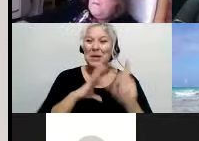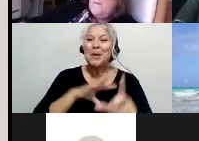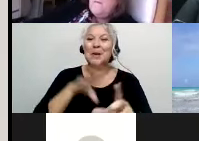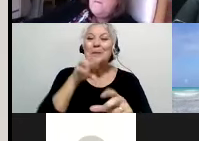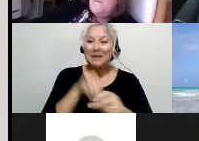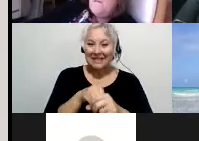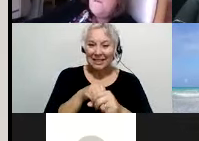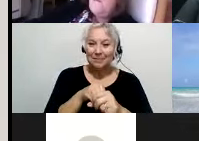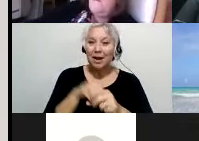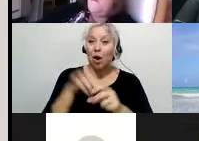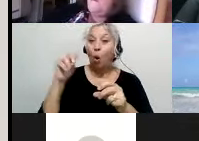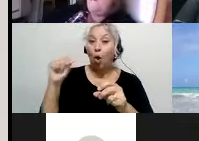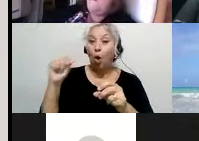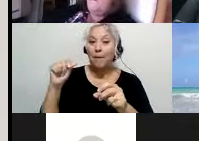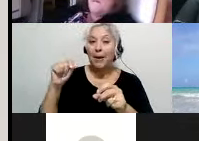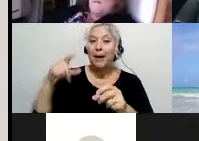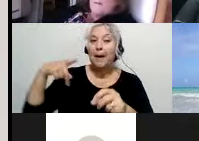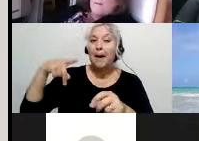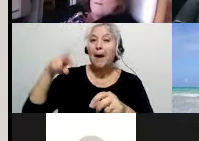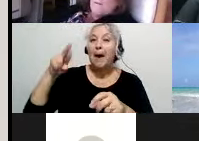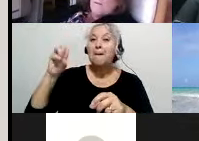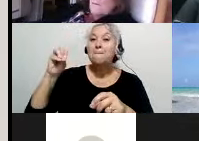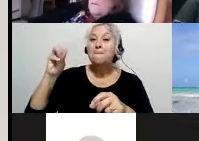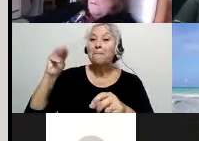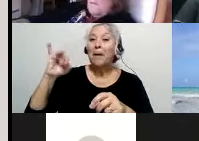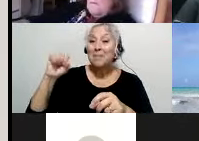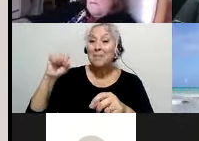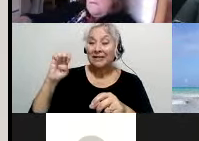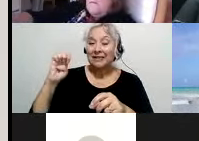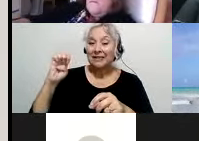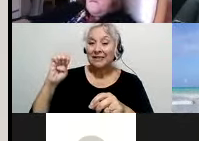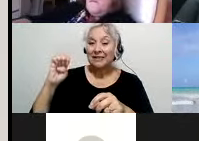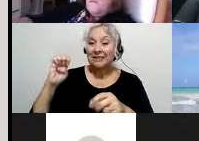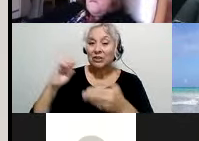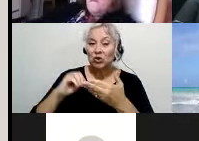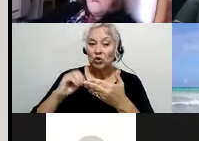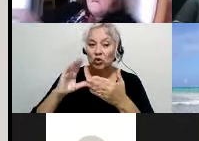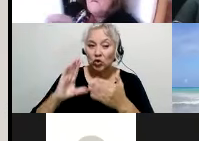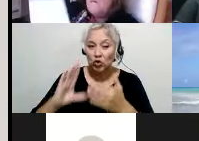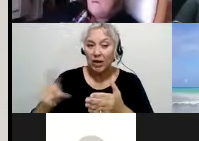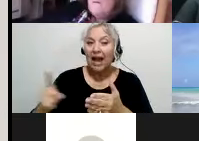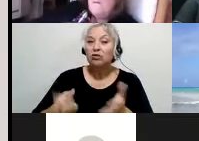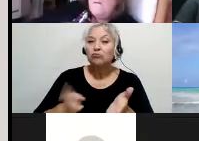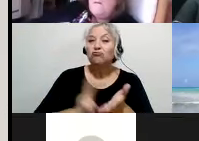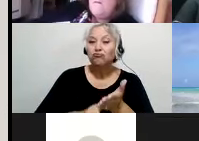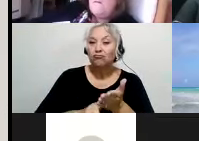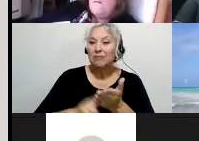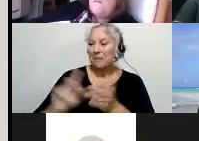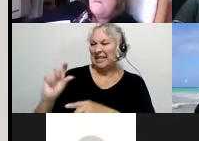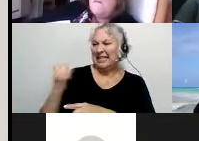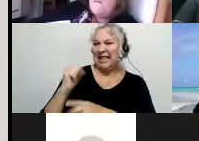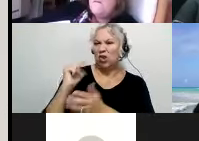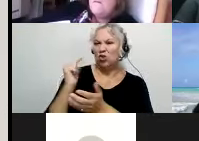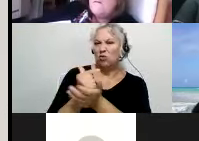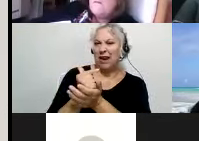in Oklahoma's Promise. Students have to enroll their 10th grade year,